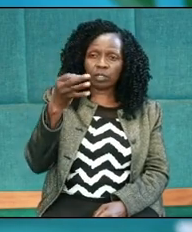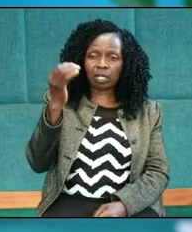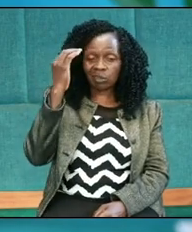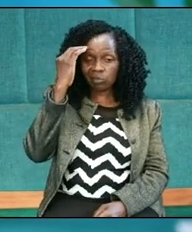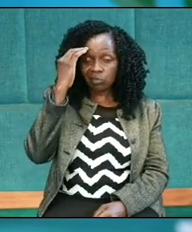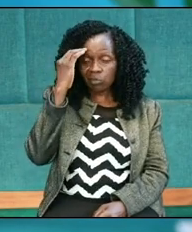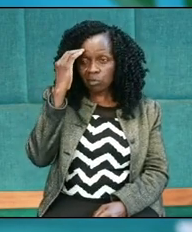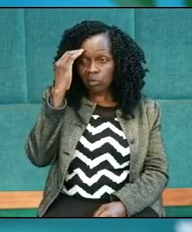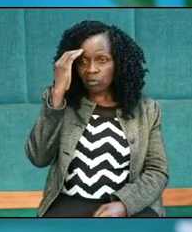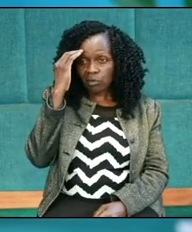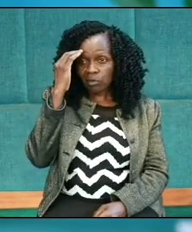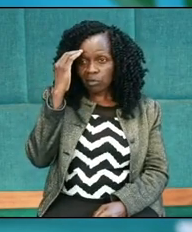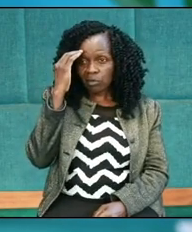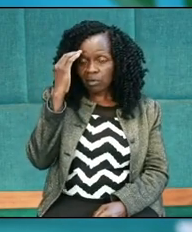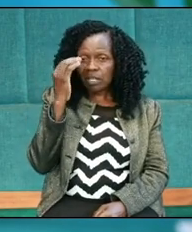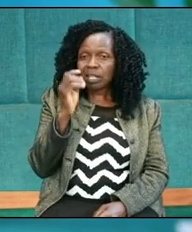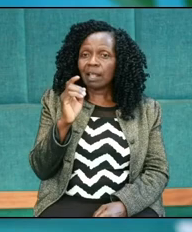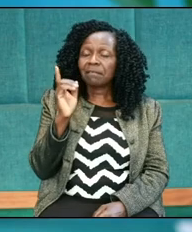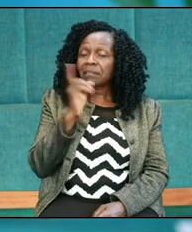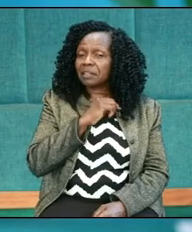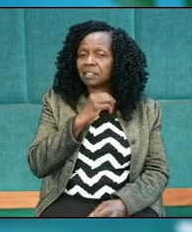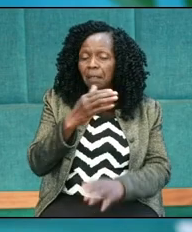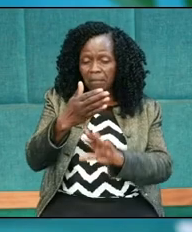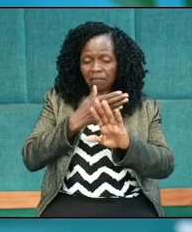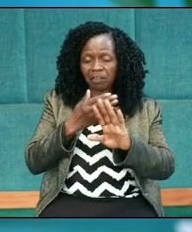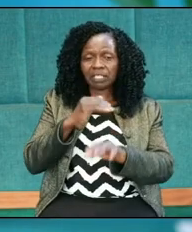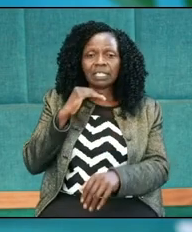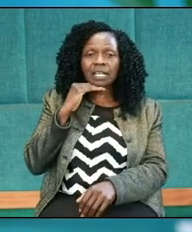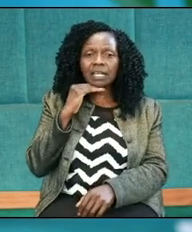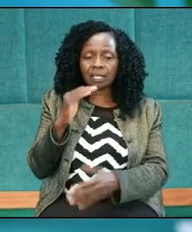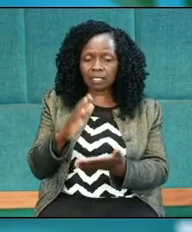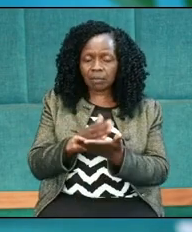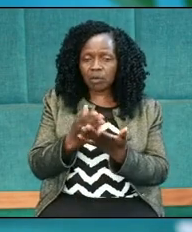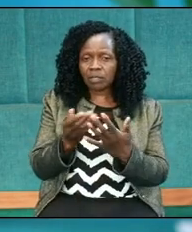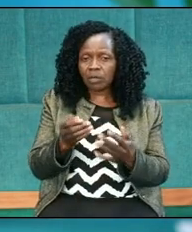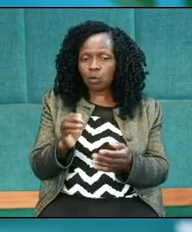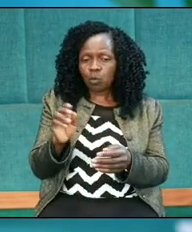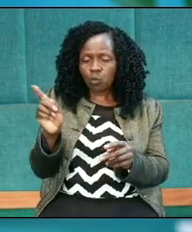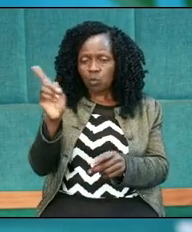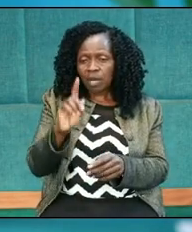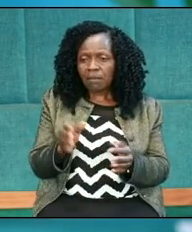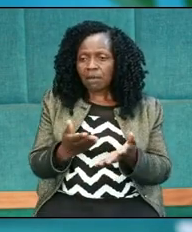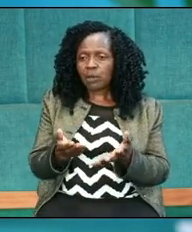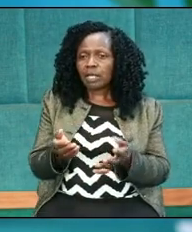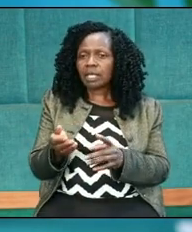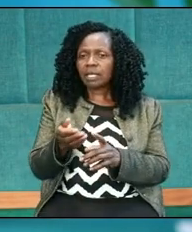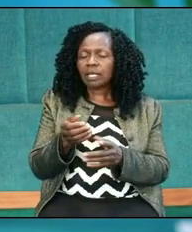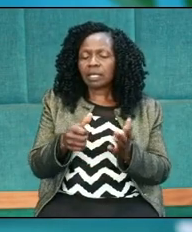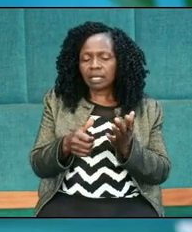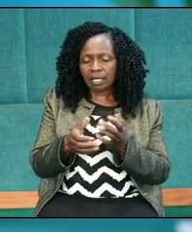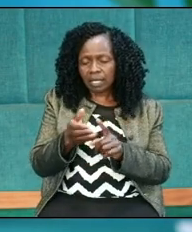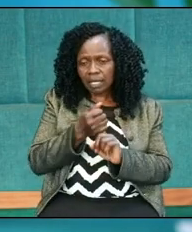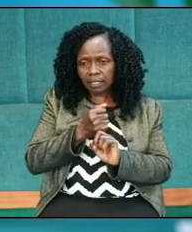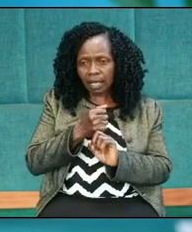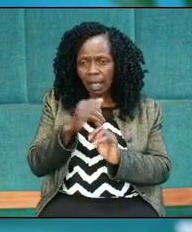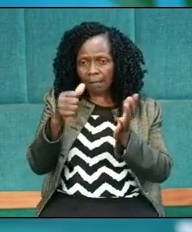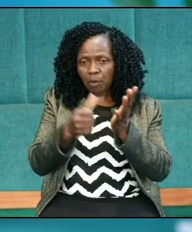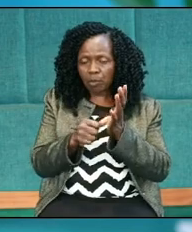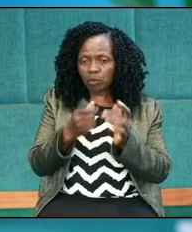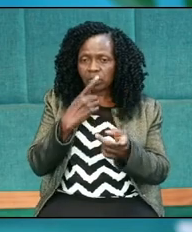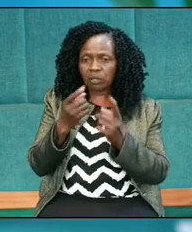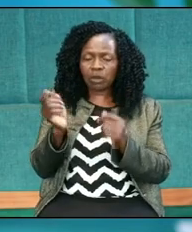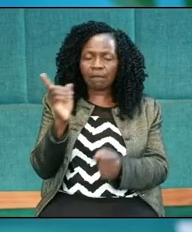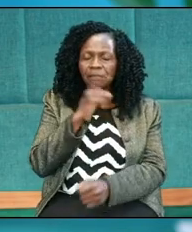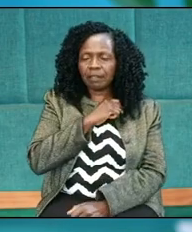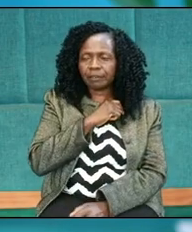they are dead even before they die. And some of us, whenever we get a problem, we just say we are finished. We